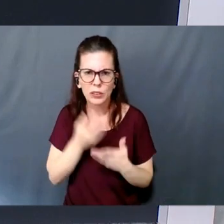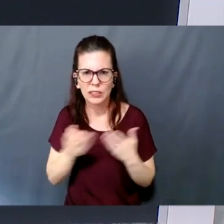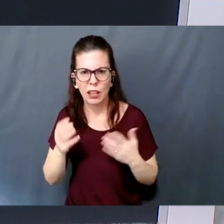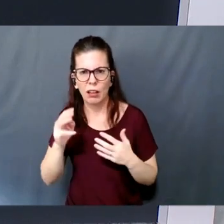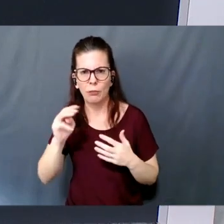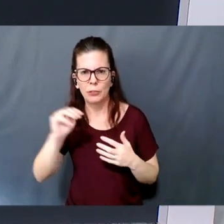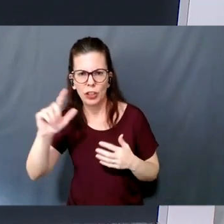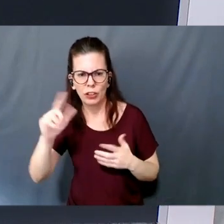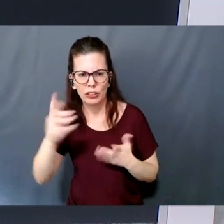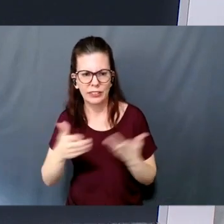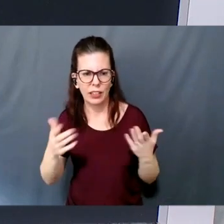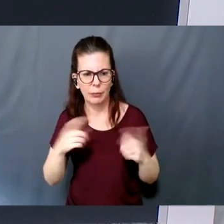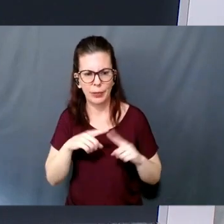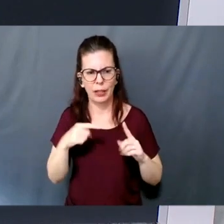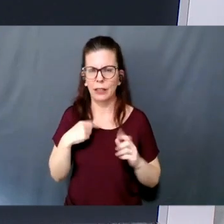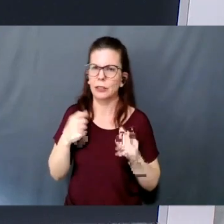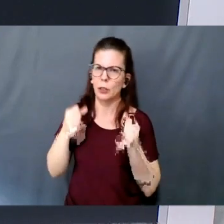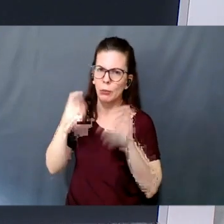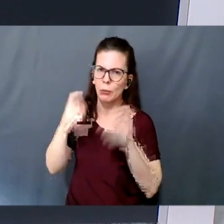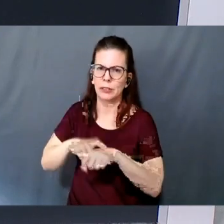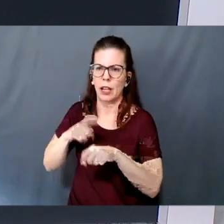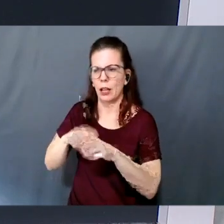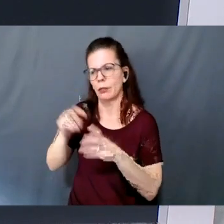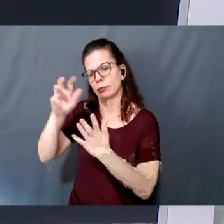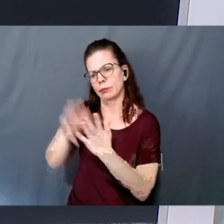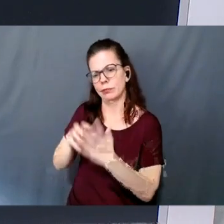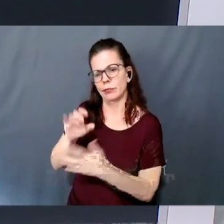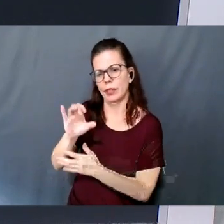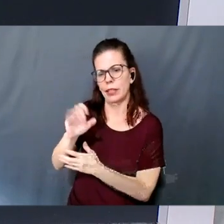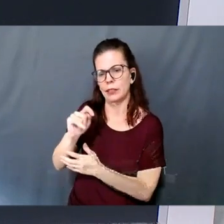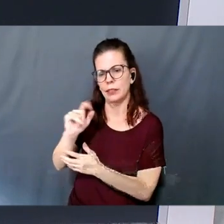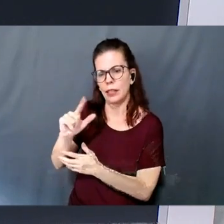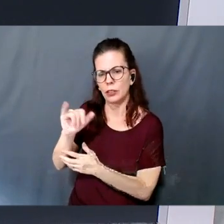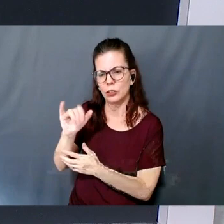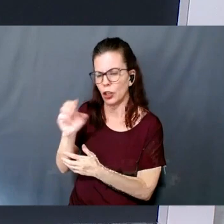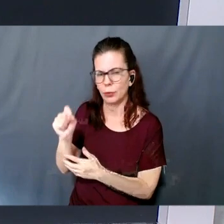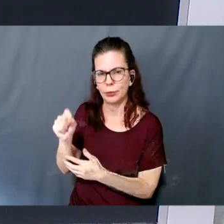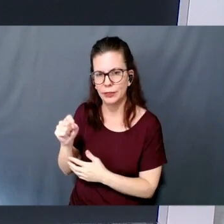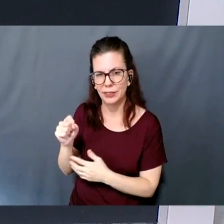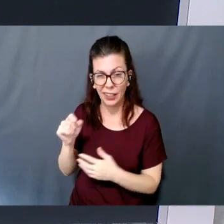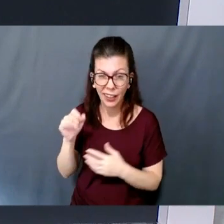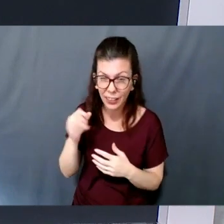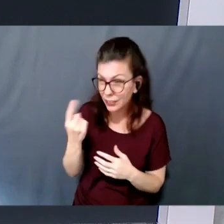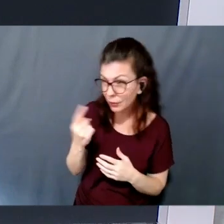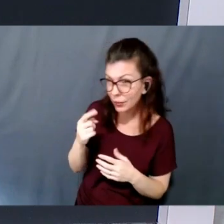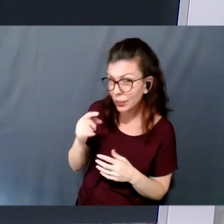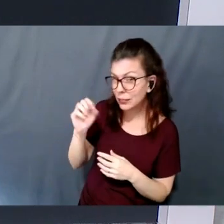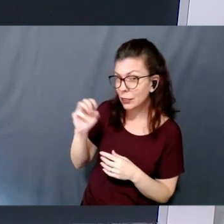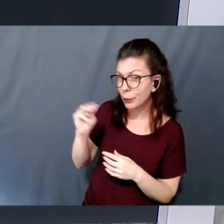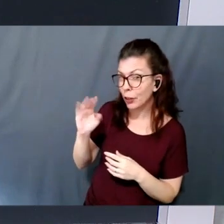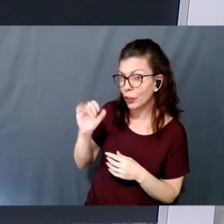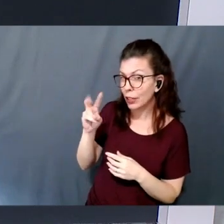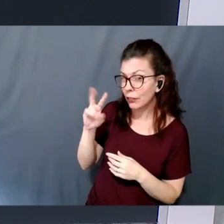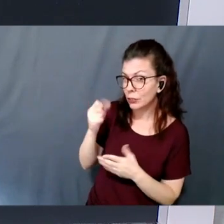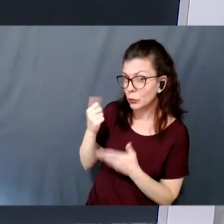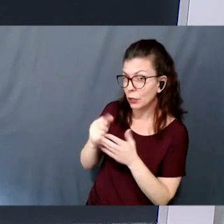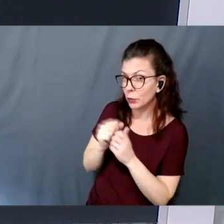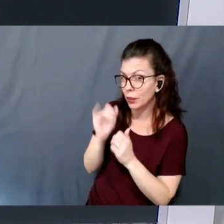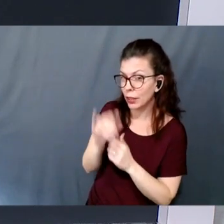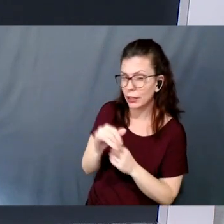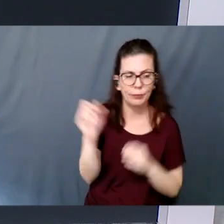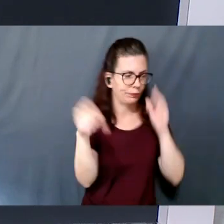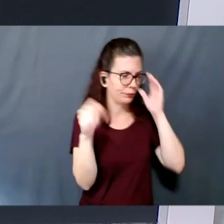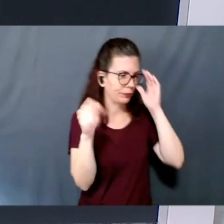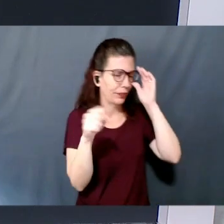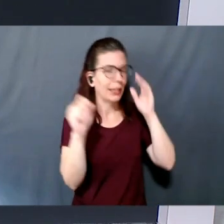spending so much time writing ETL jobs. Is that something that SageMaker Canvas helps with? Yeah, I would say yes and no. So I